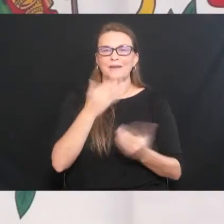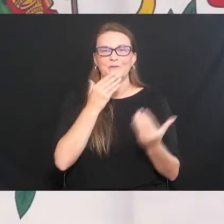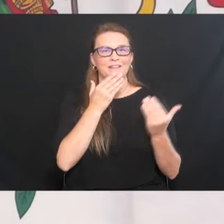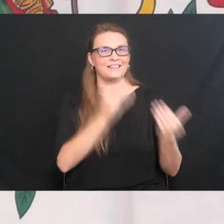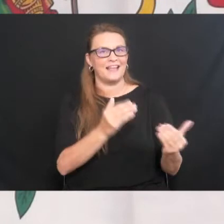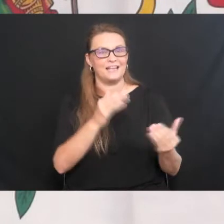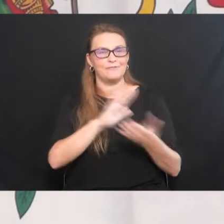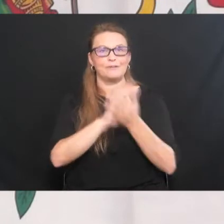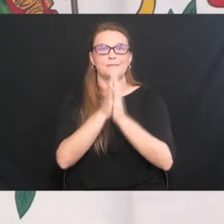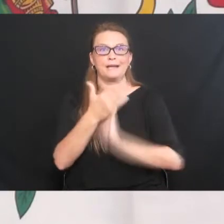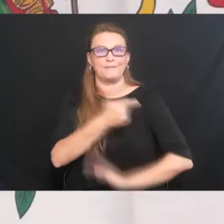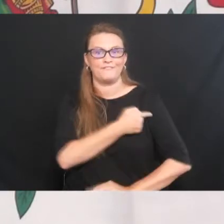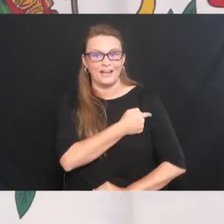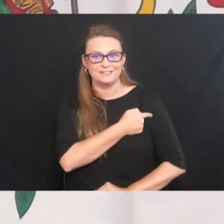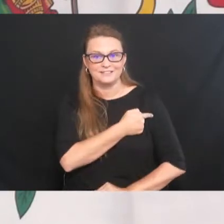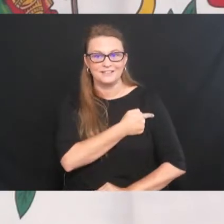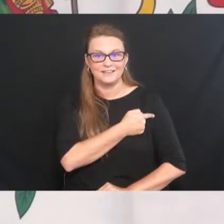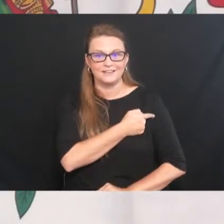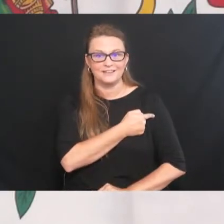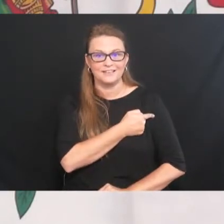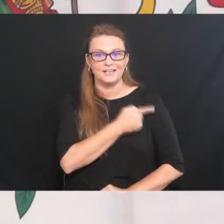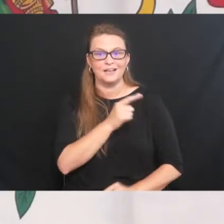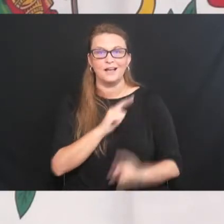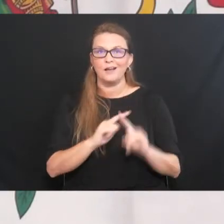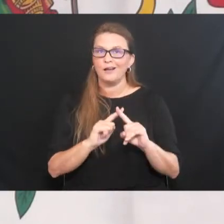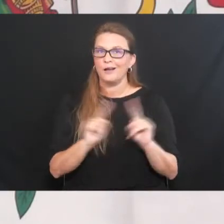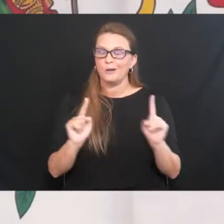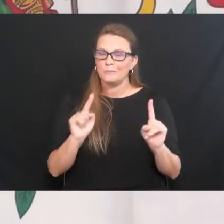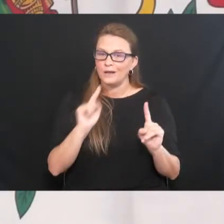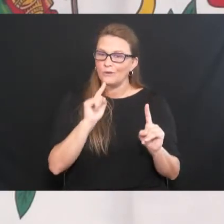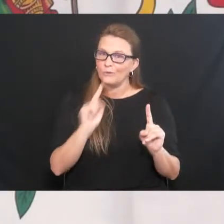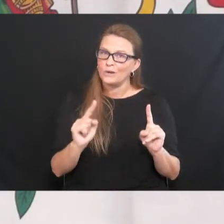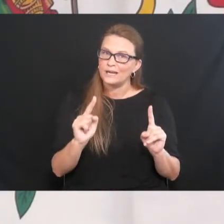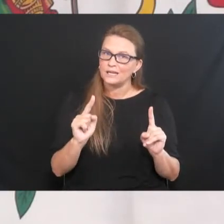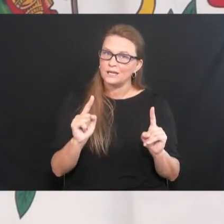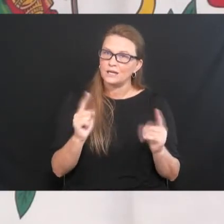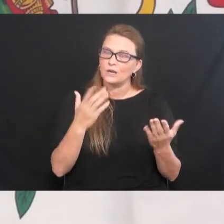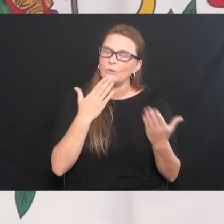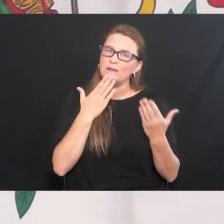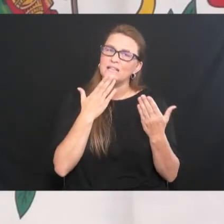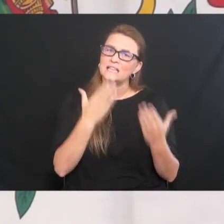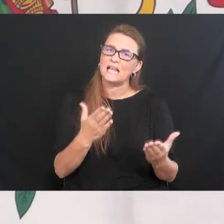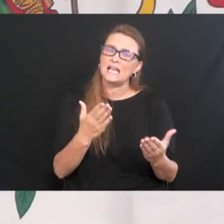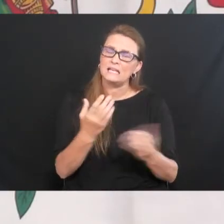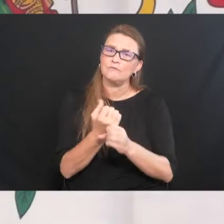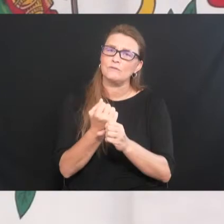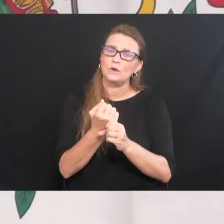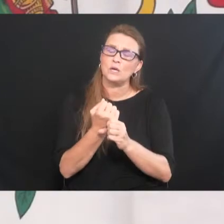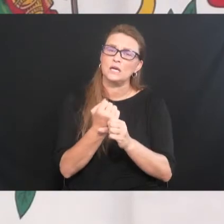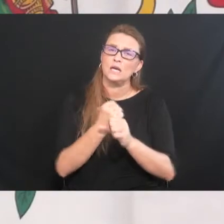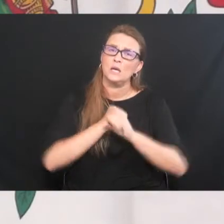being vaccinated, but more than anything, we thank him for defending